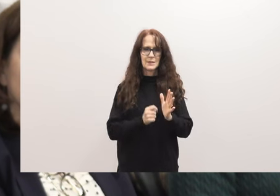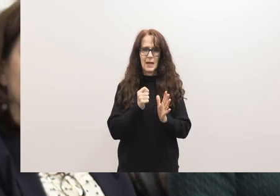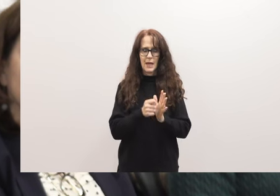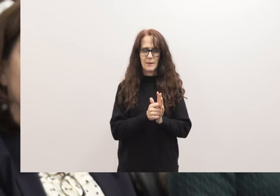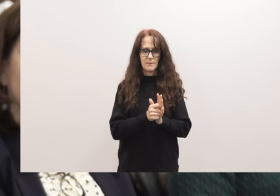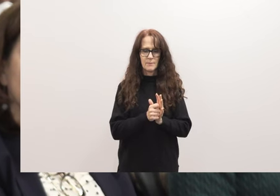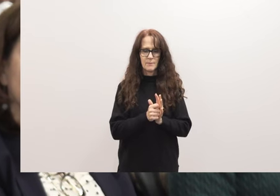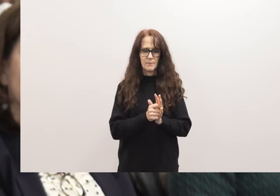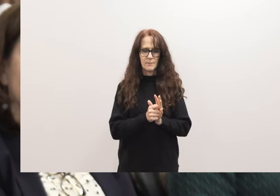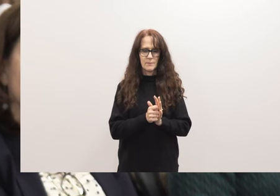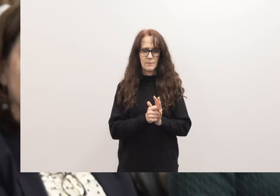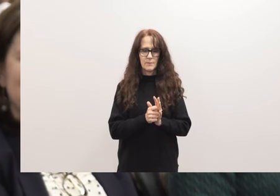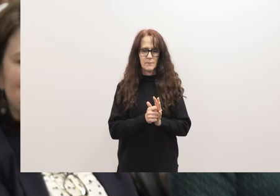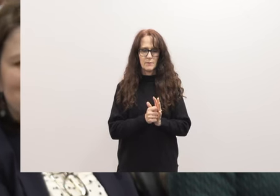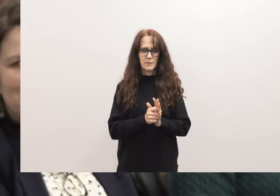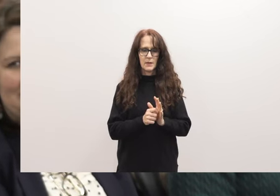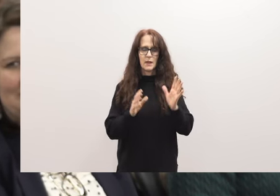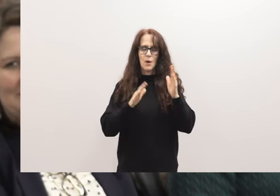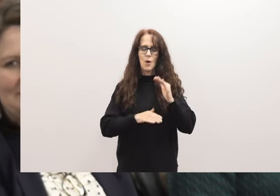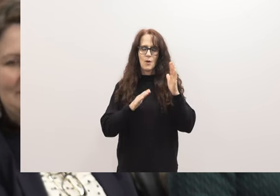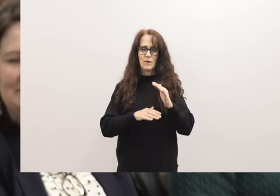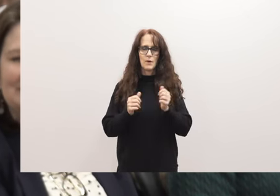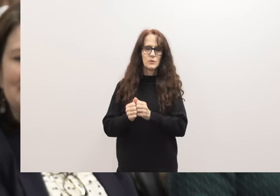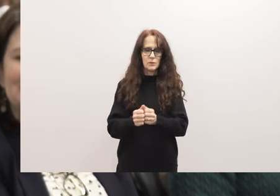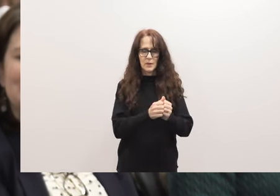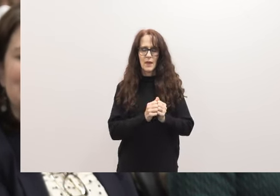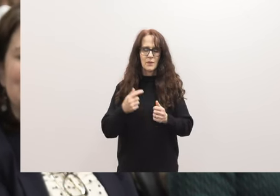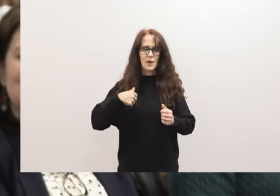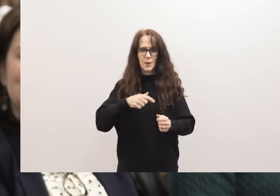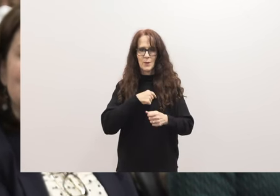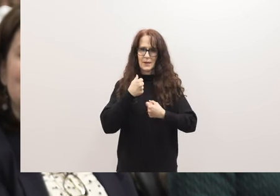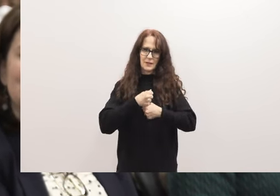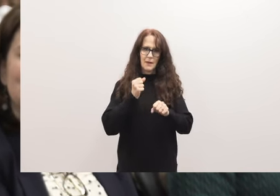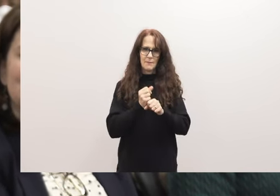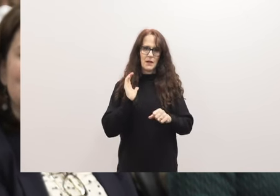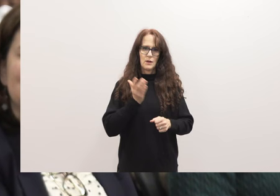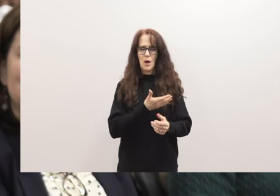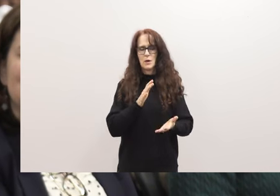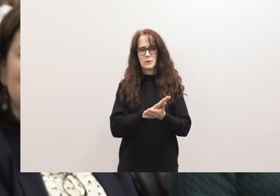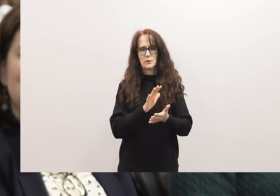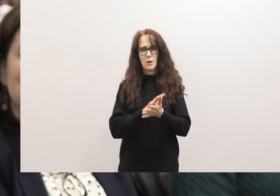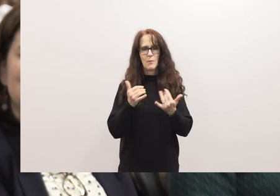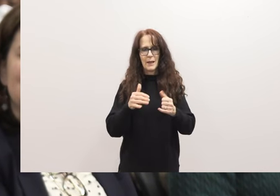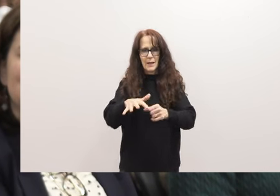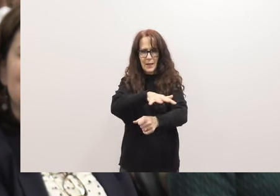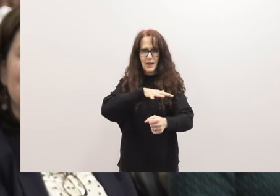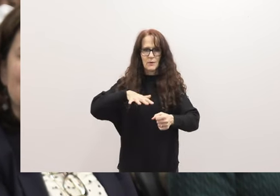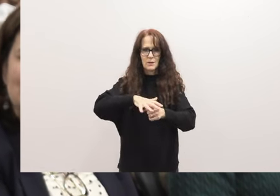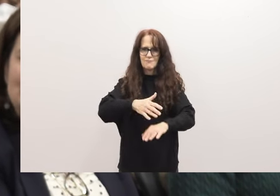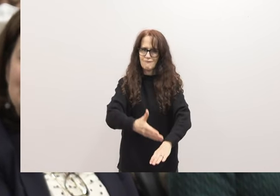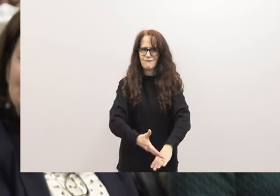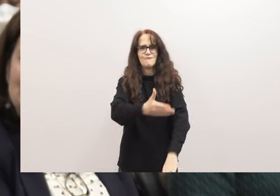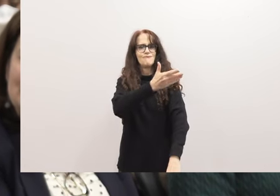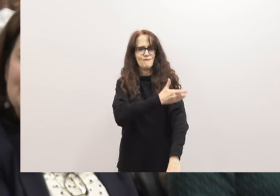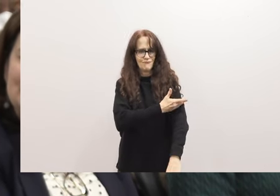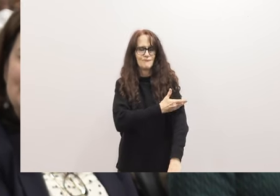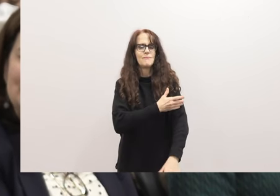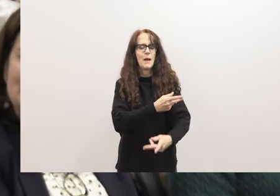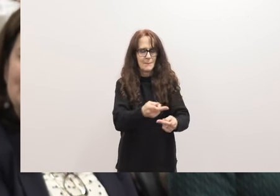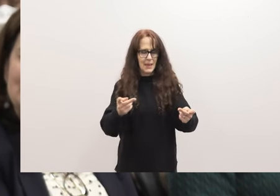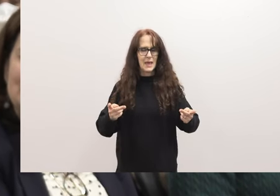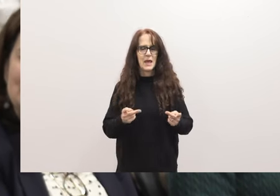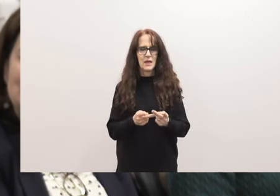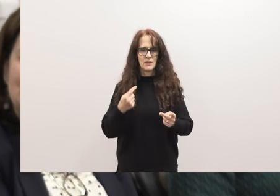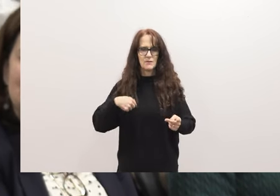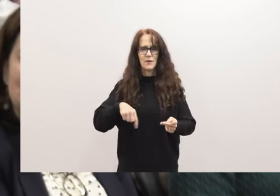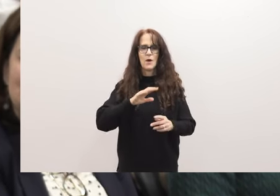and I am hopeful that together we can make our school playground an even better place for